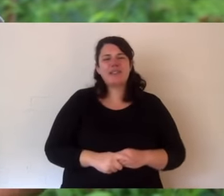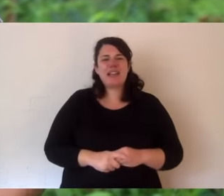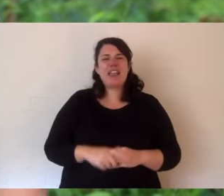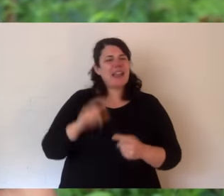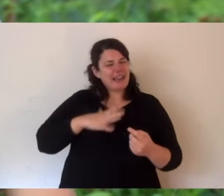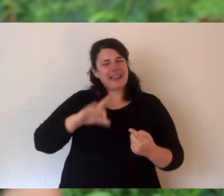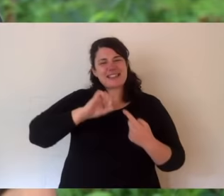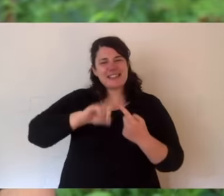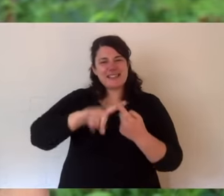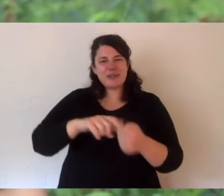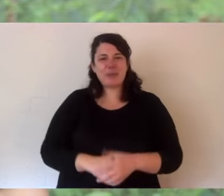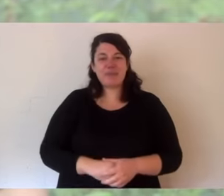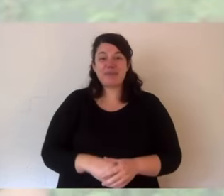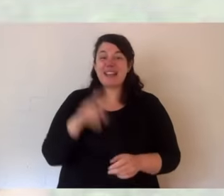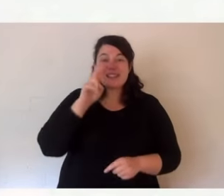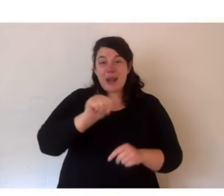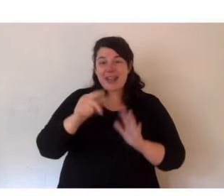stop. I'll see you next time.